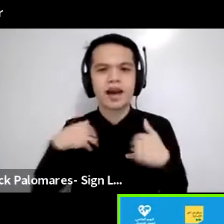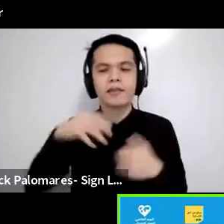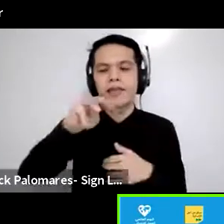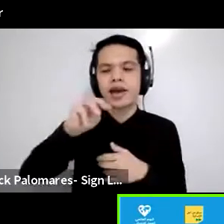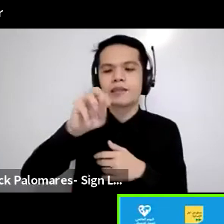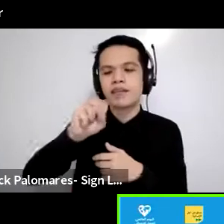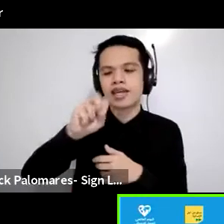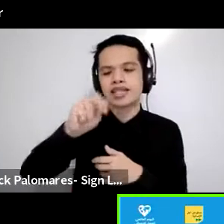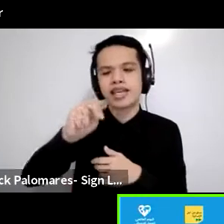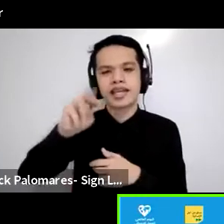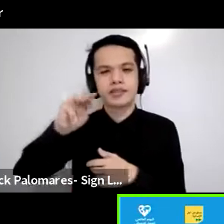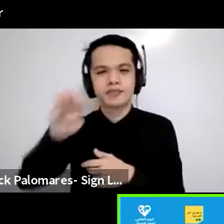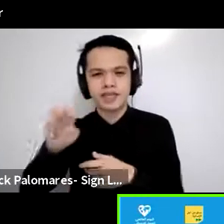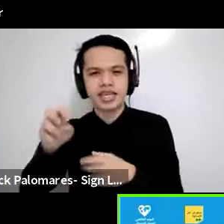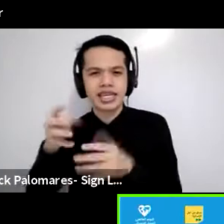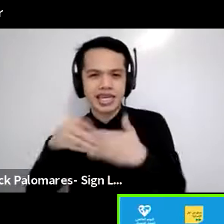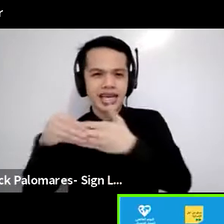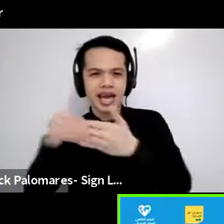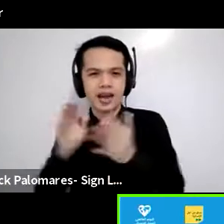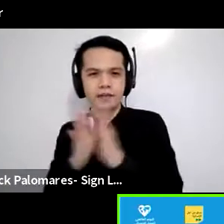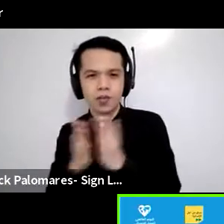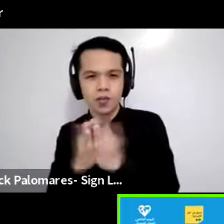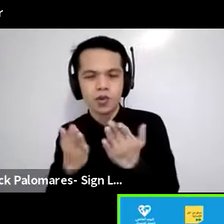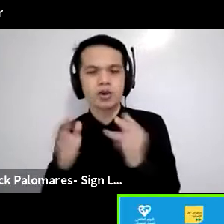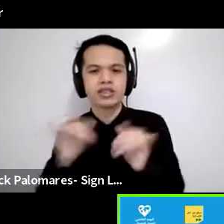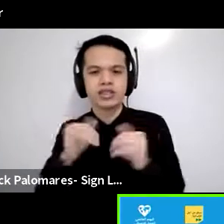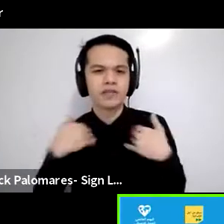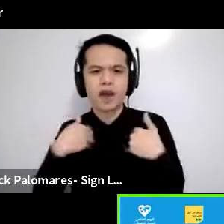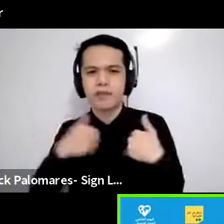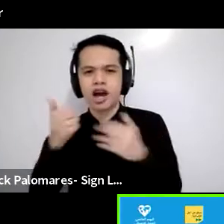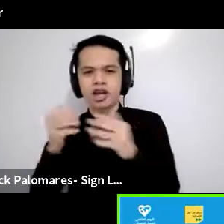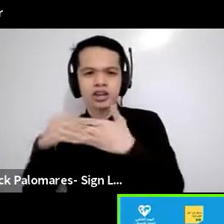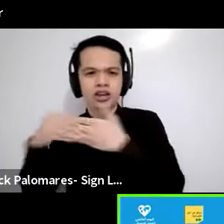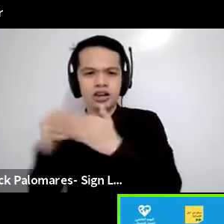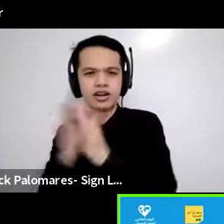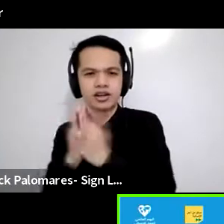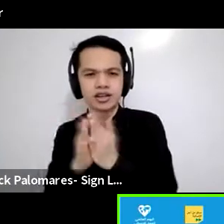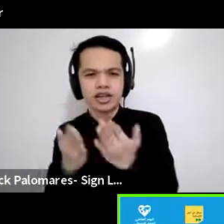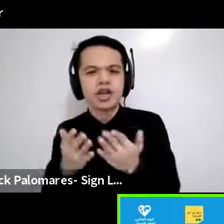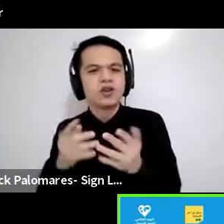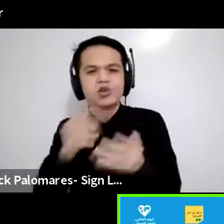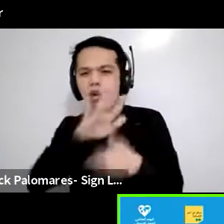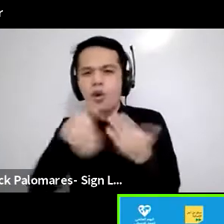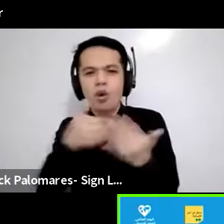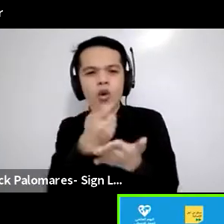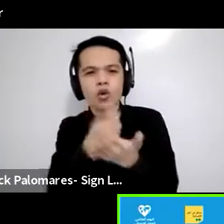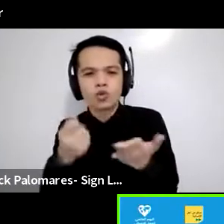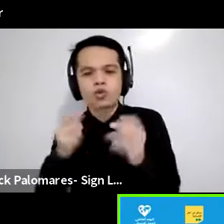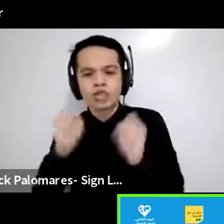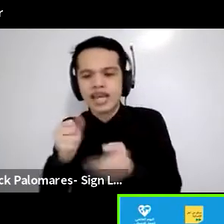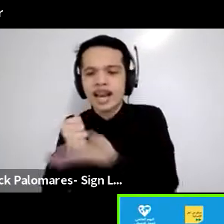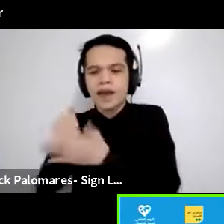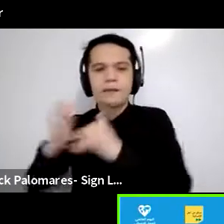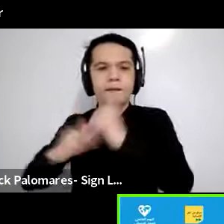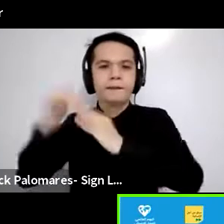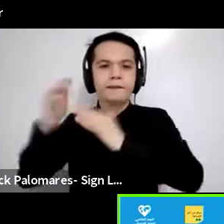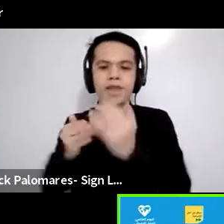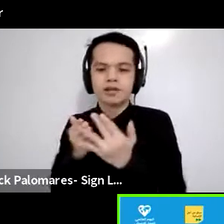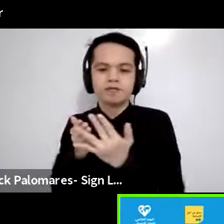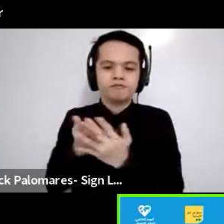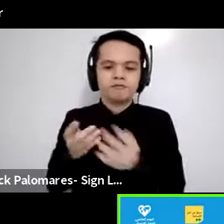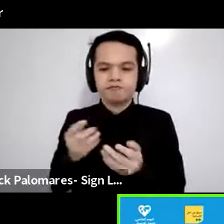We also have a public service continuity guidebook. All of these tools are designed to help build resilience and